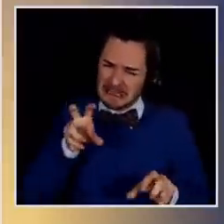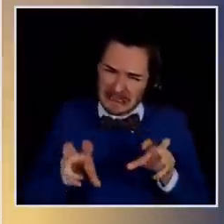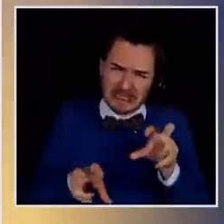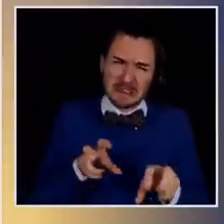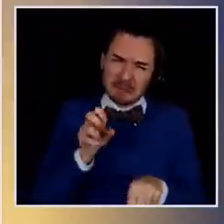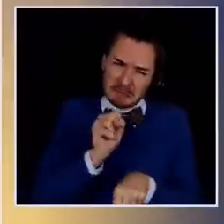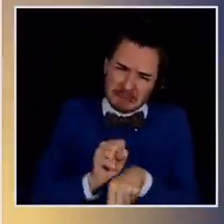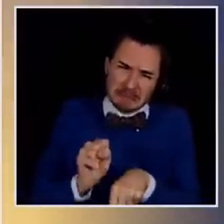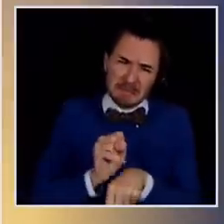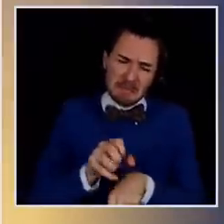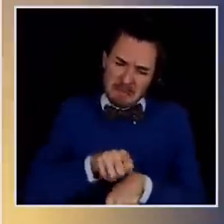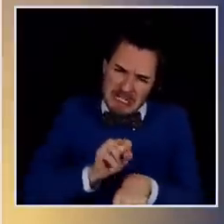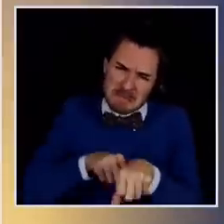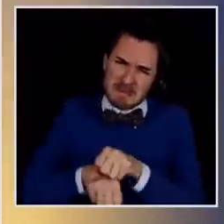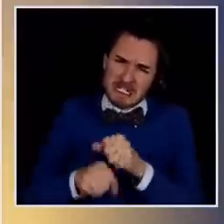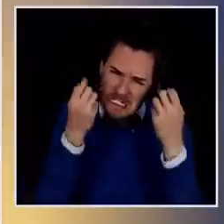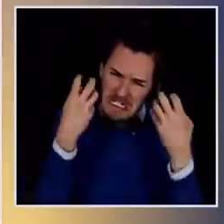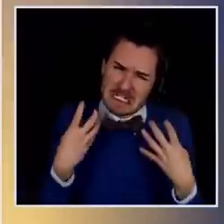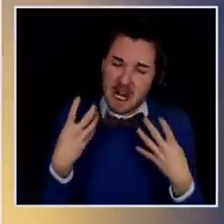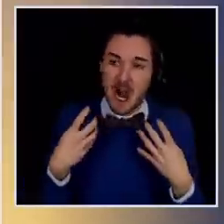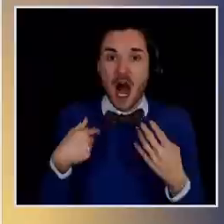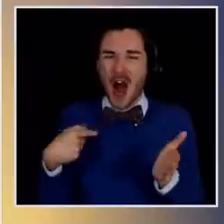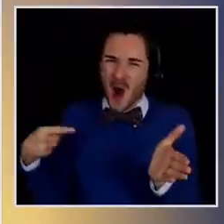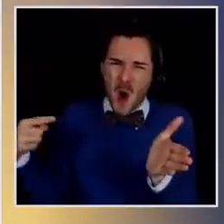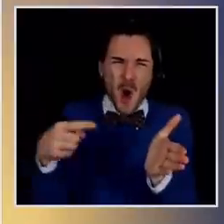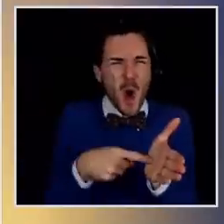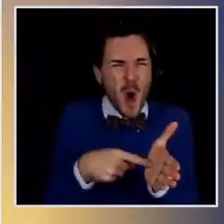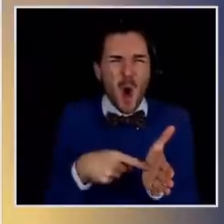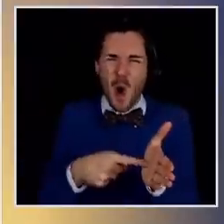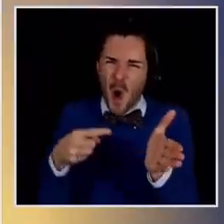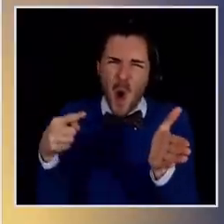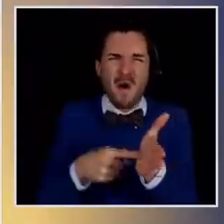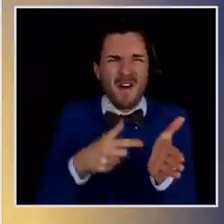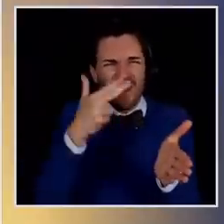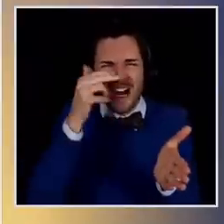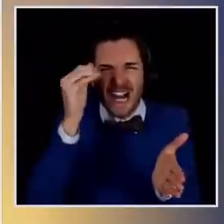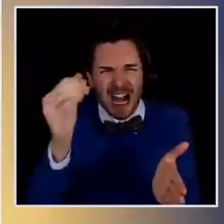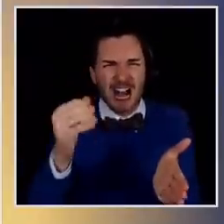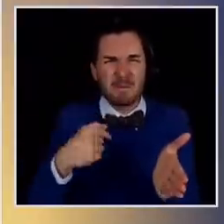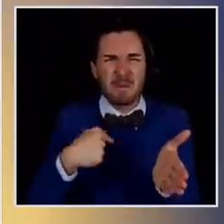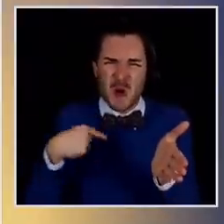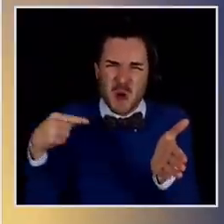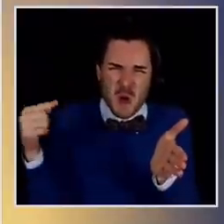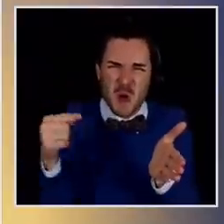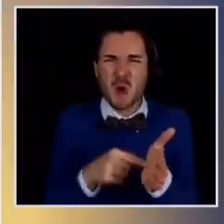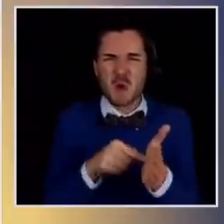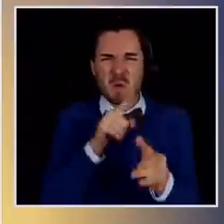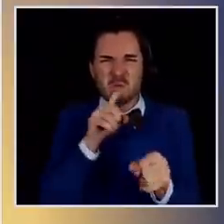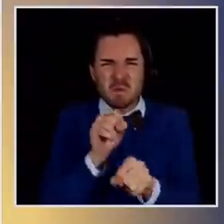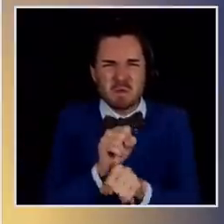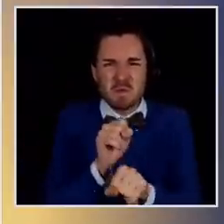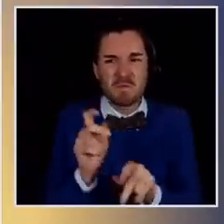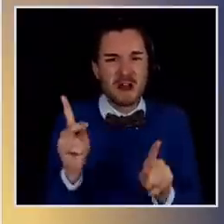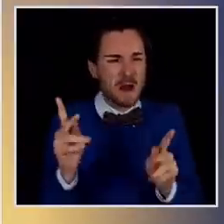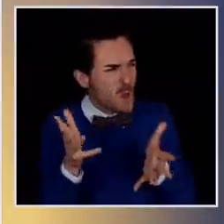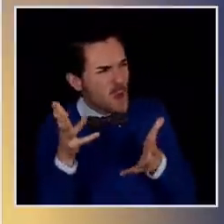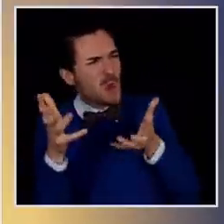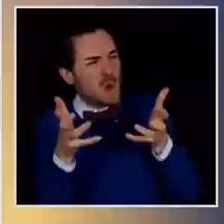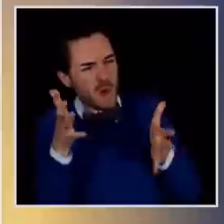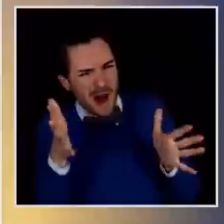possible, I owe you. I owe you. I owe you everything. And to all those who supported